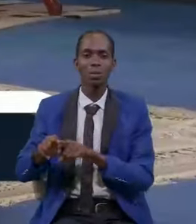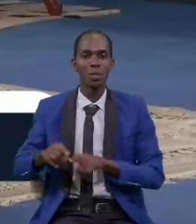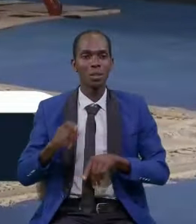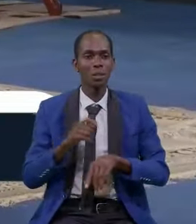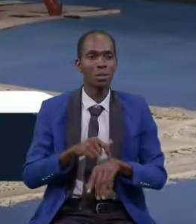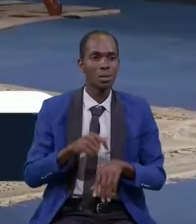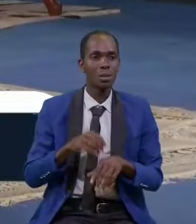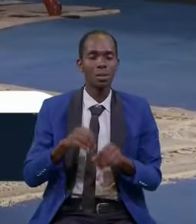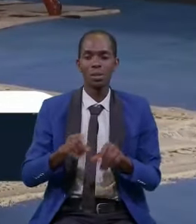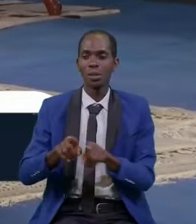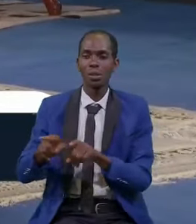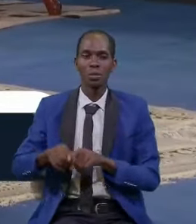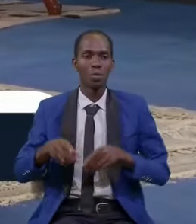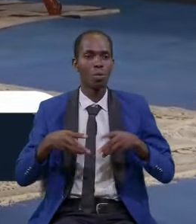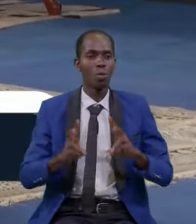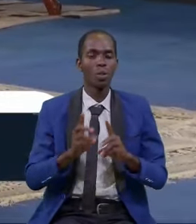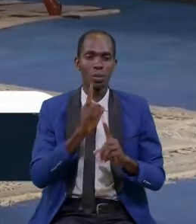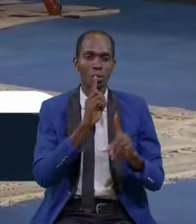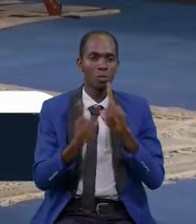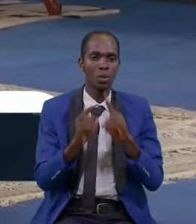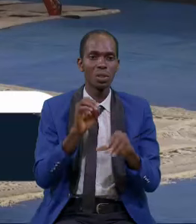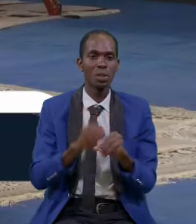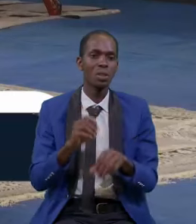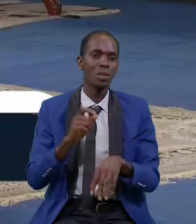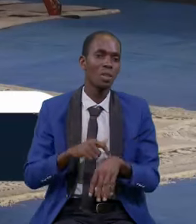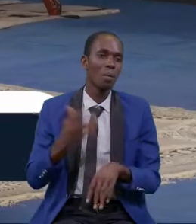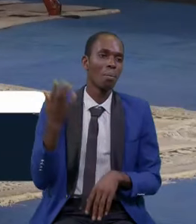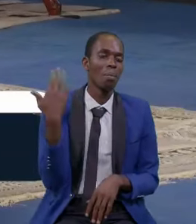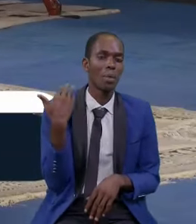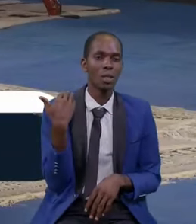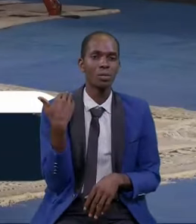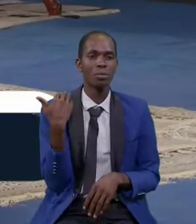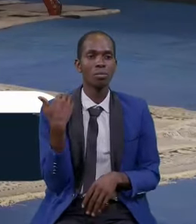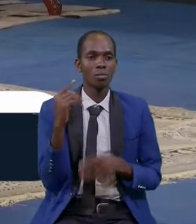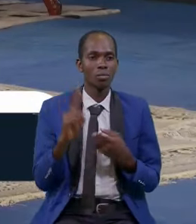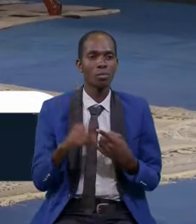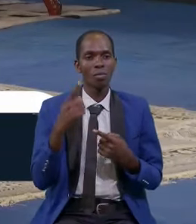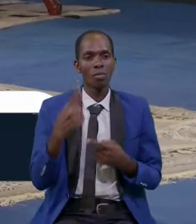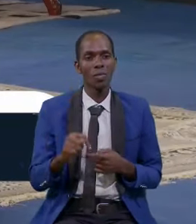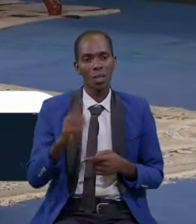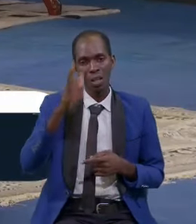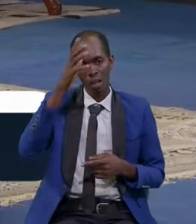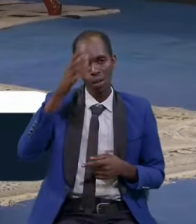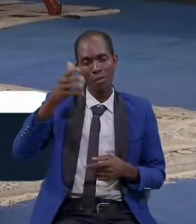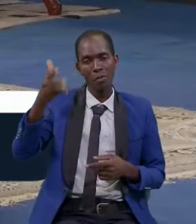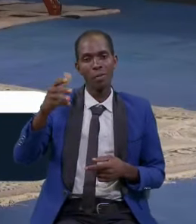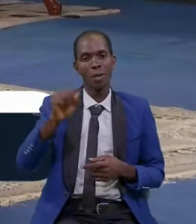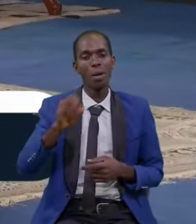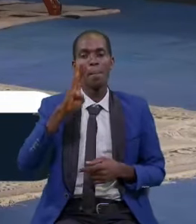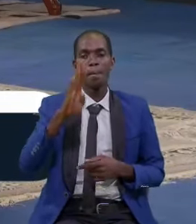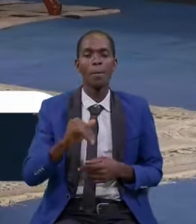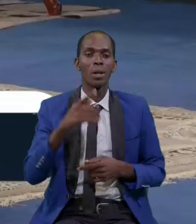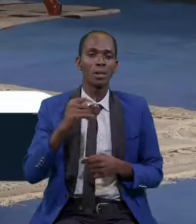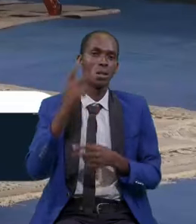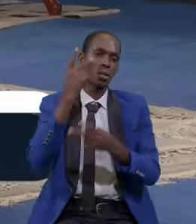manners speak in time past unto the fathers by the prophets.